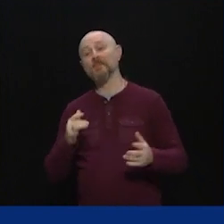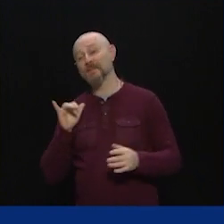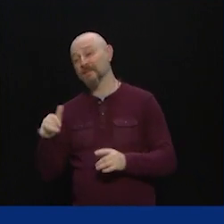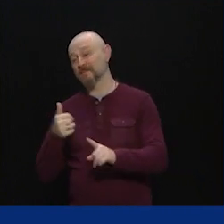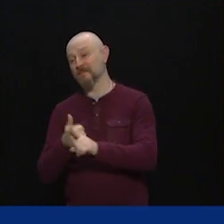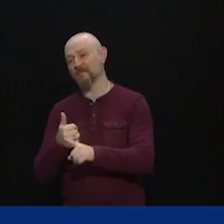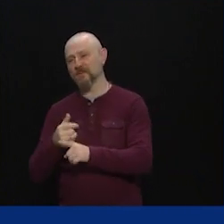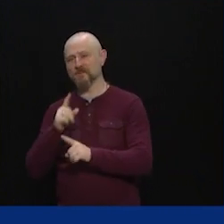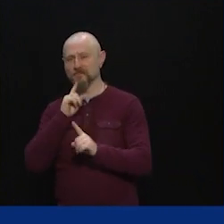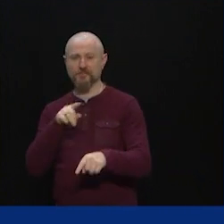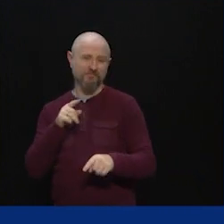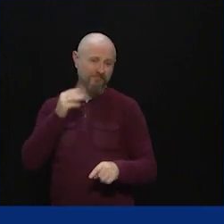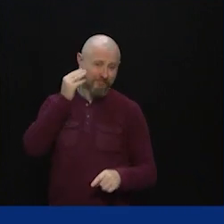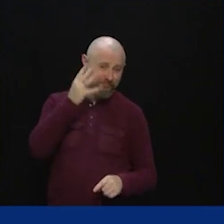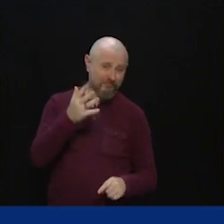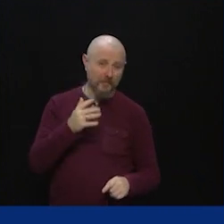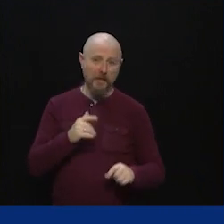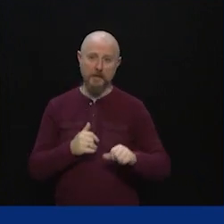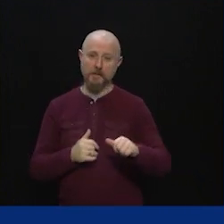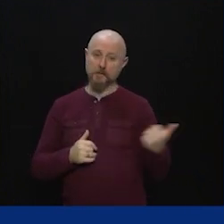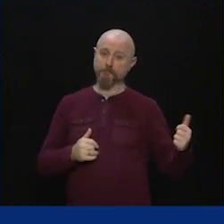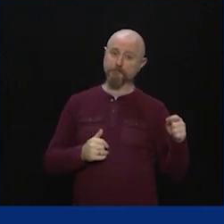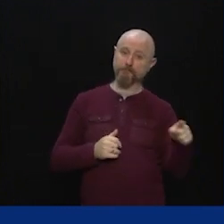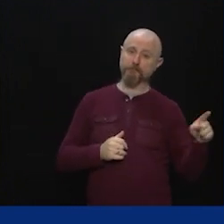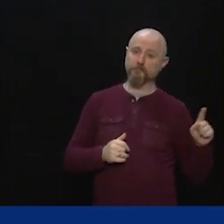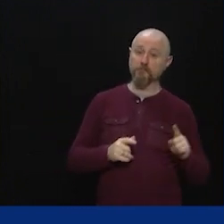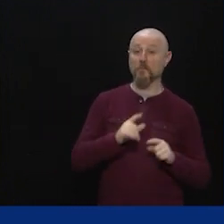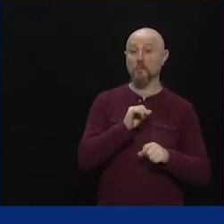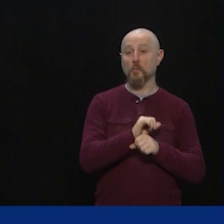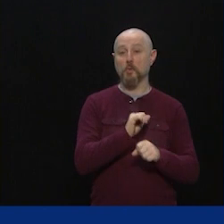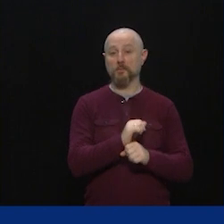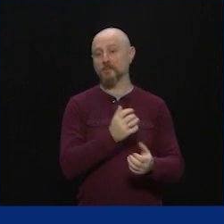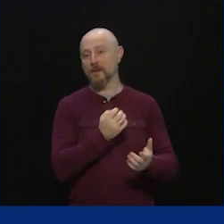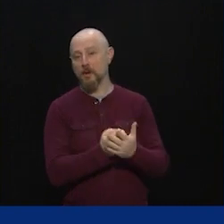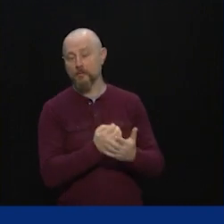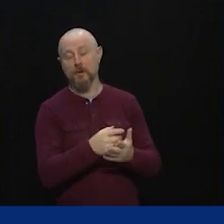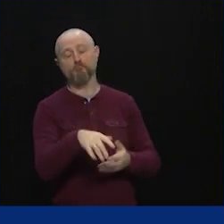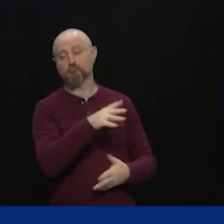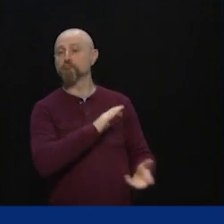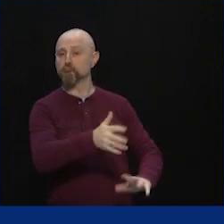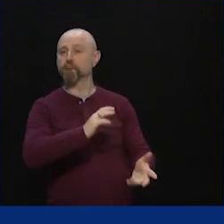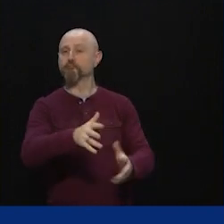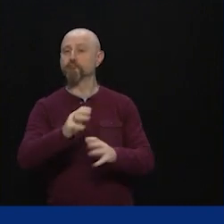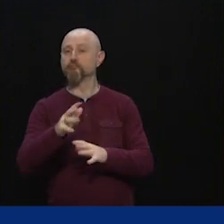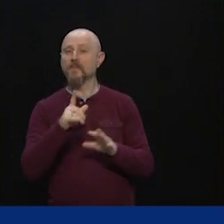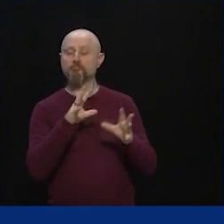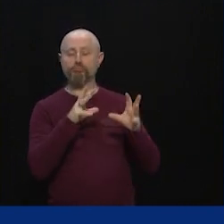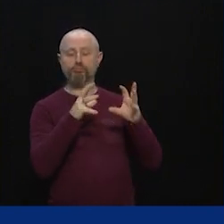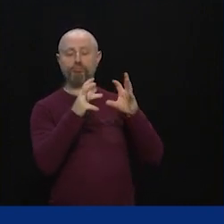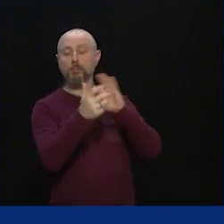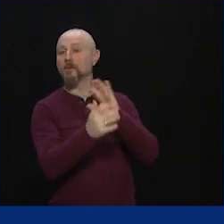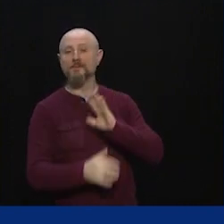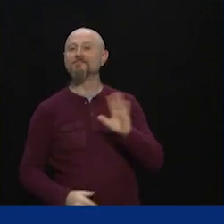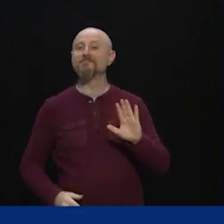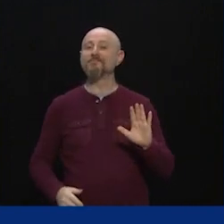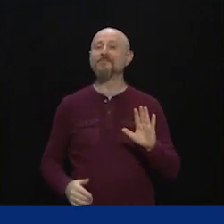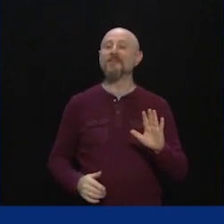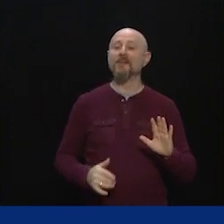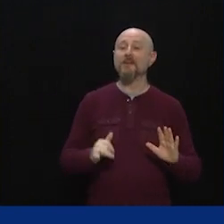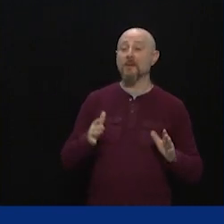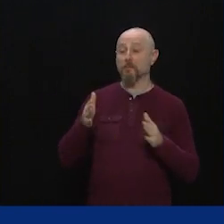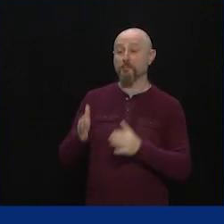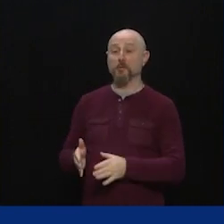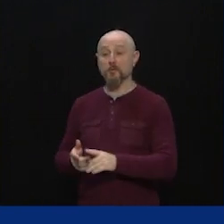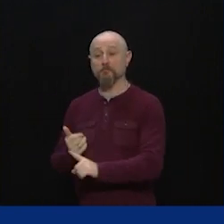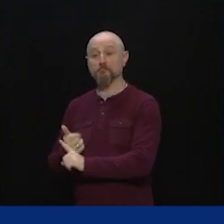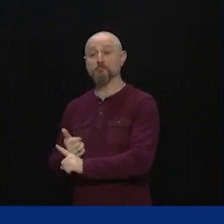our workforce. And we can say someone's essential, but if they have a positive test, and look at statistically, 20% of New Yorkers are